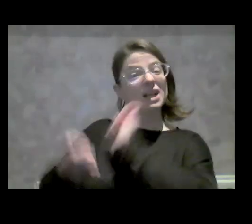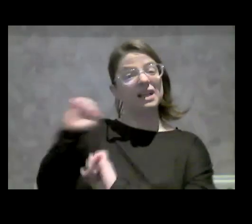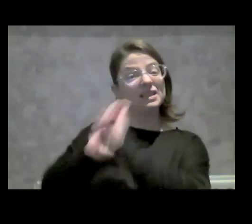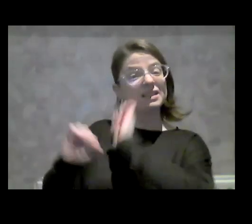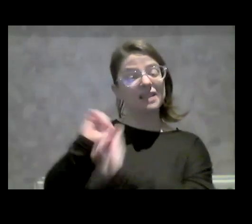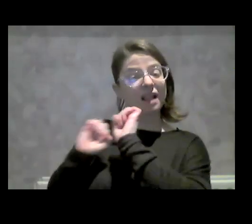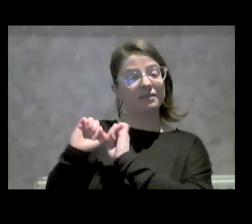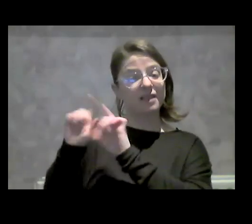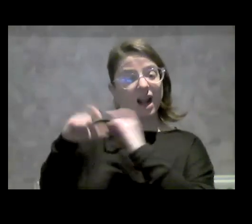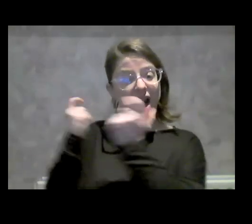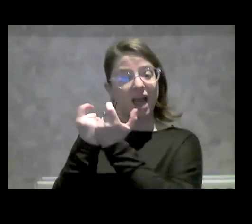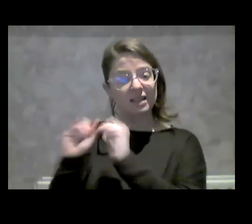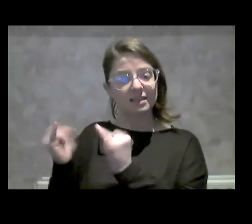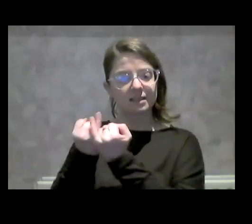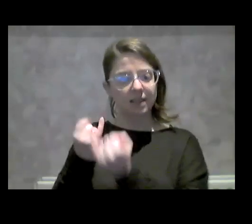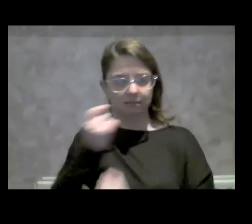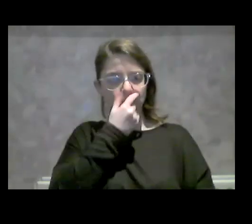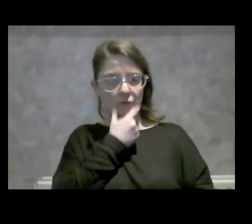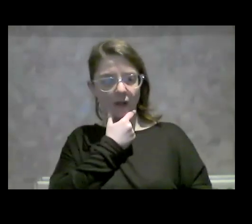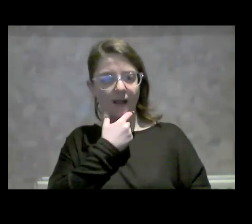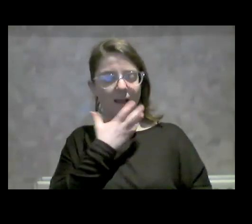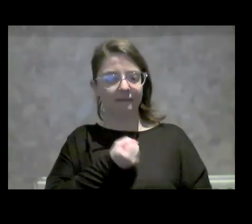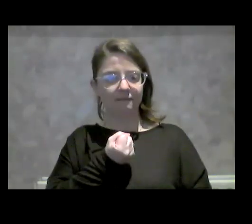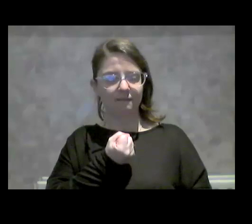and I did the self-defense class in drag, and